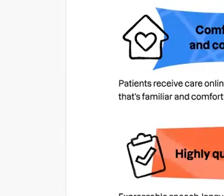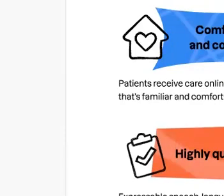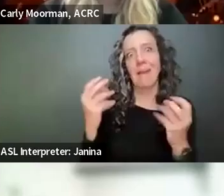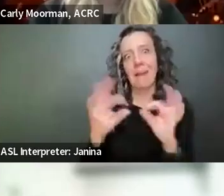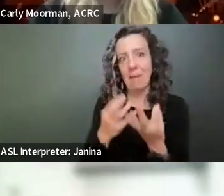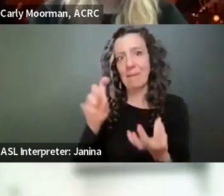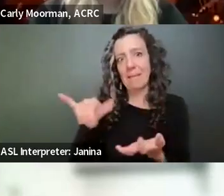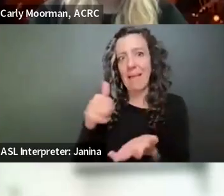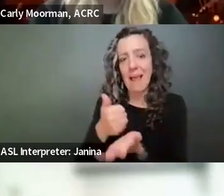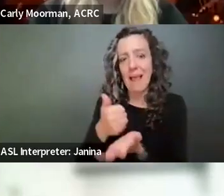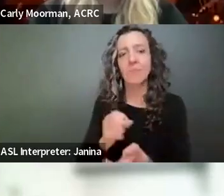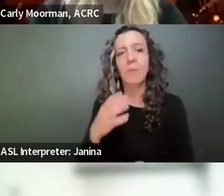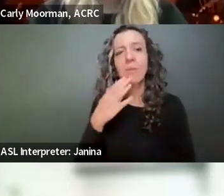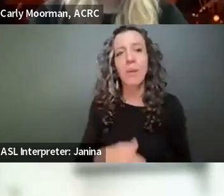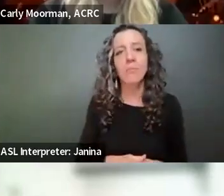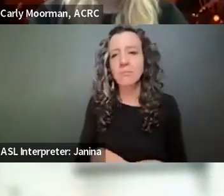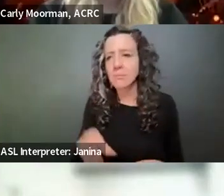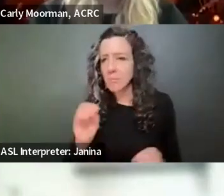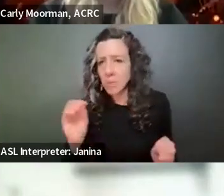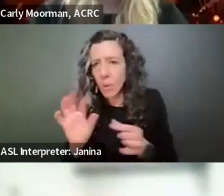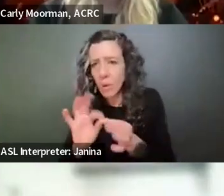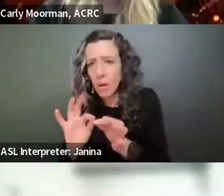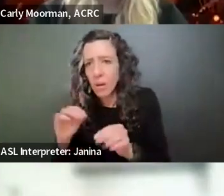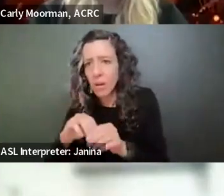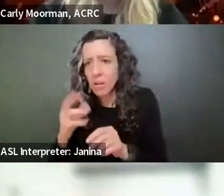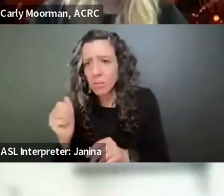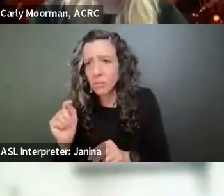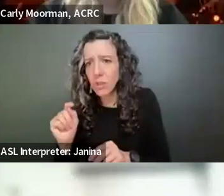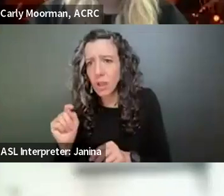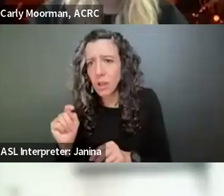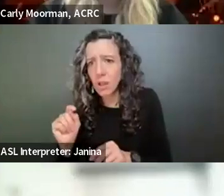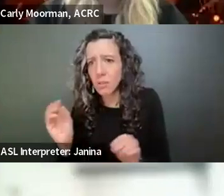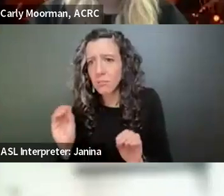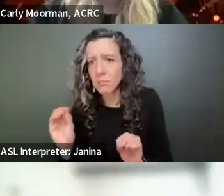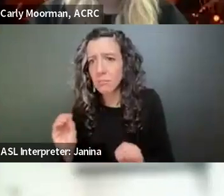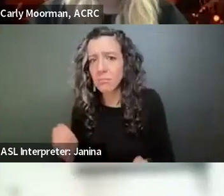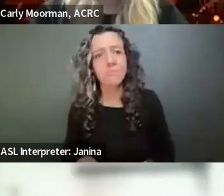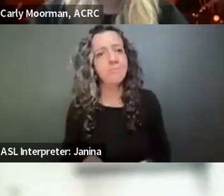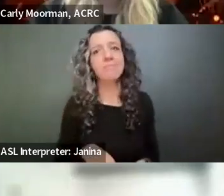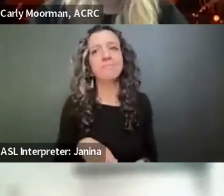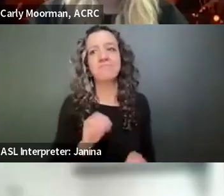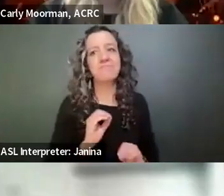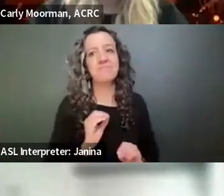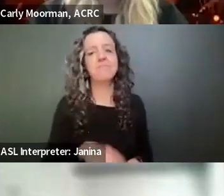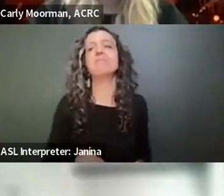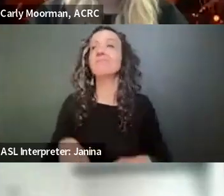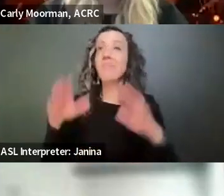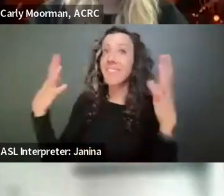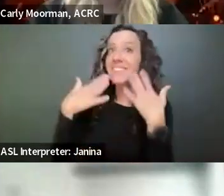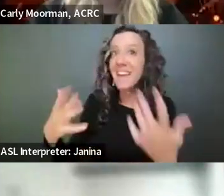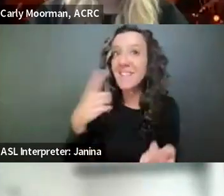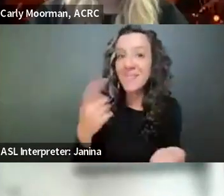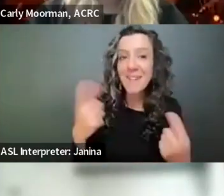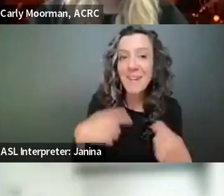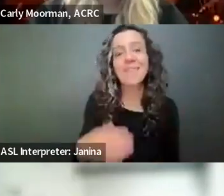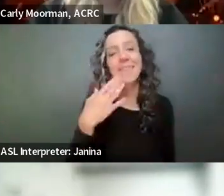And Michelle, I don't see we have anything in the chat, right? Nope, I think we're good. No. Thank you so much. It was great to have you guys. Hope you